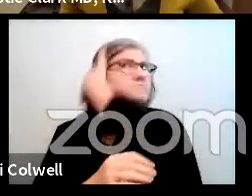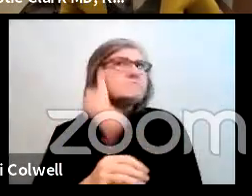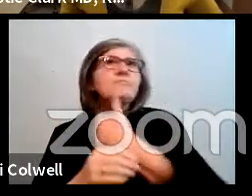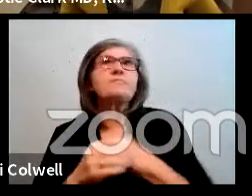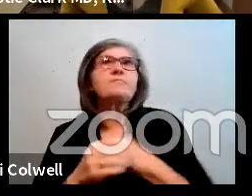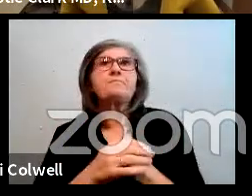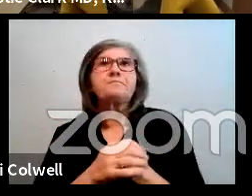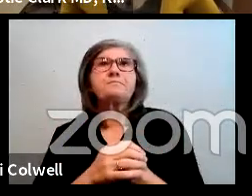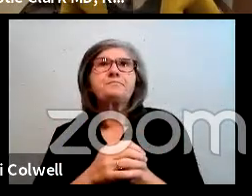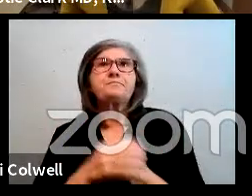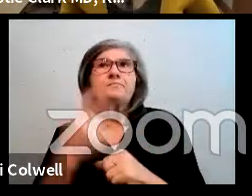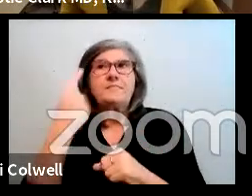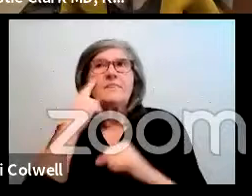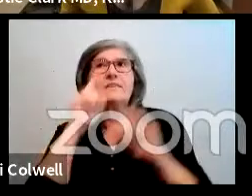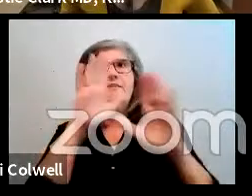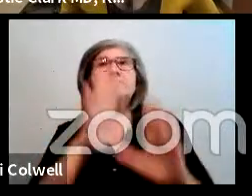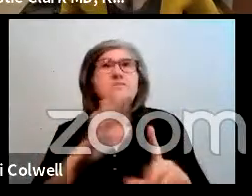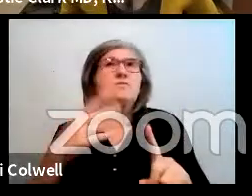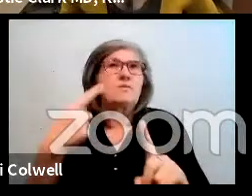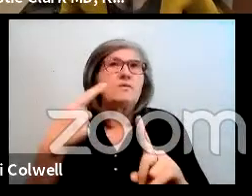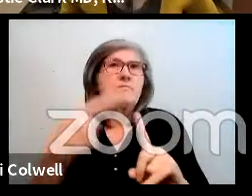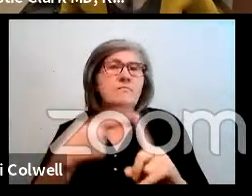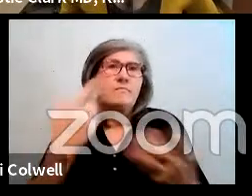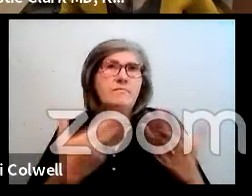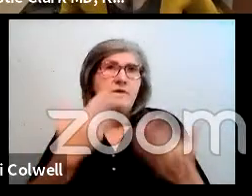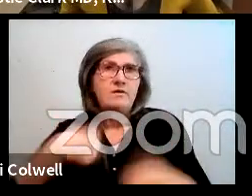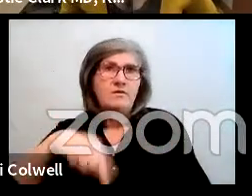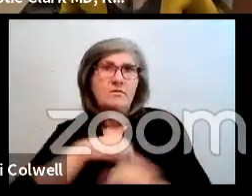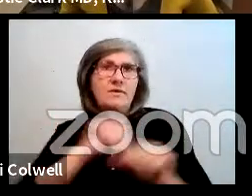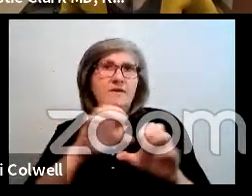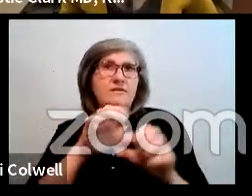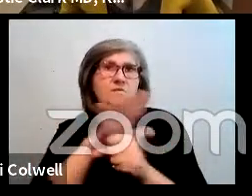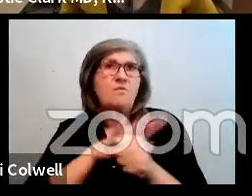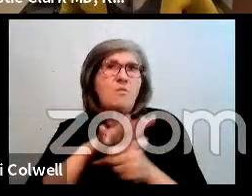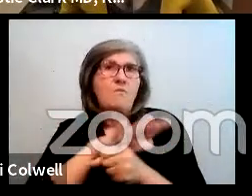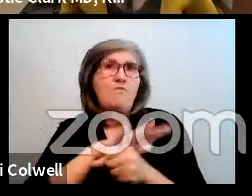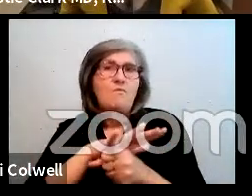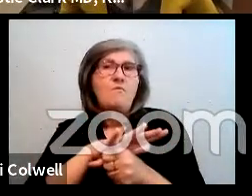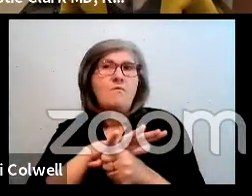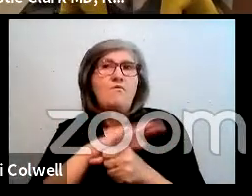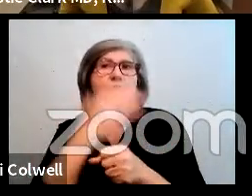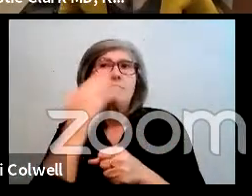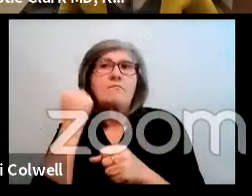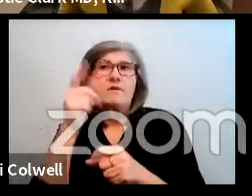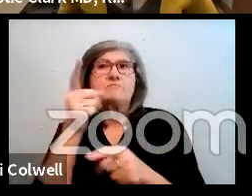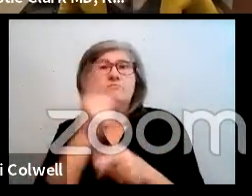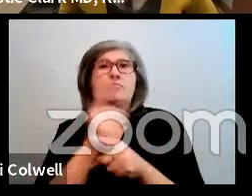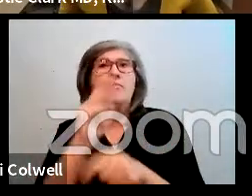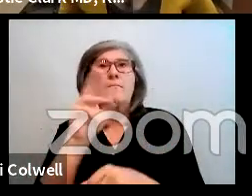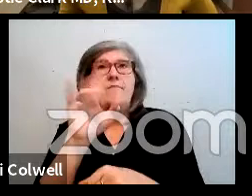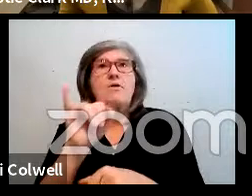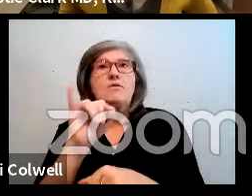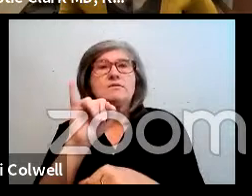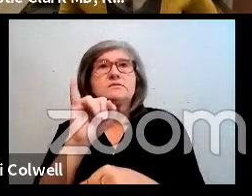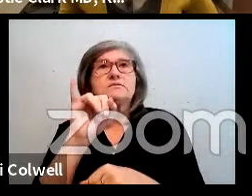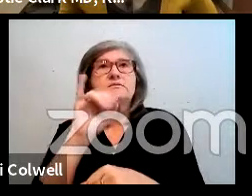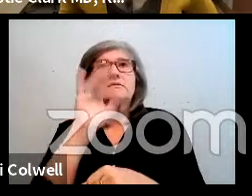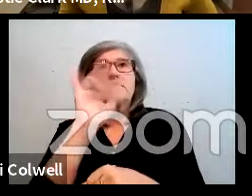I think it's a great point that maybe we could do locally, because you're right, Marcy, the fact that